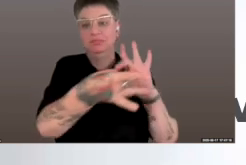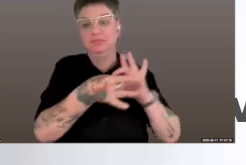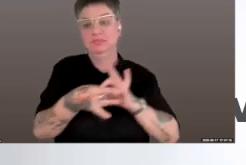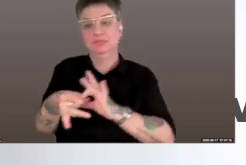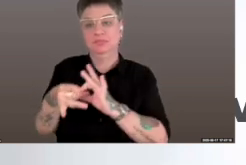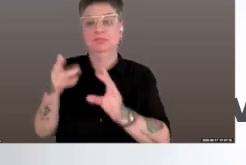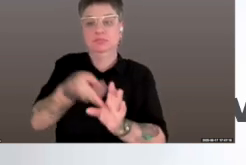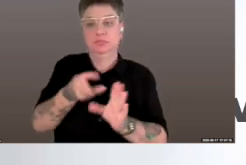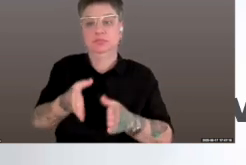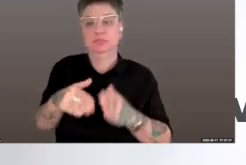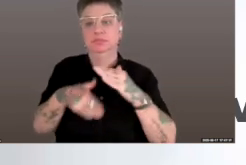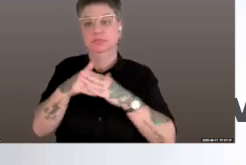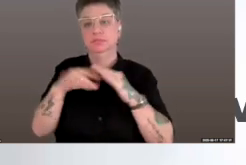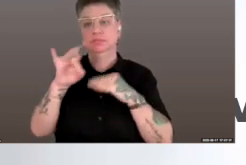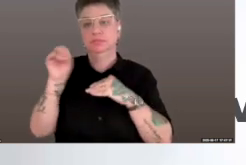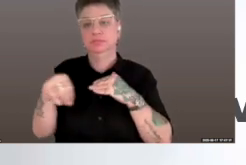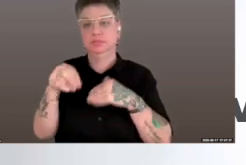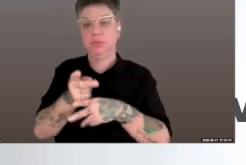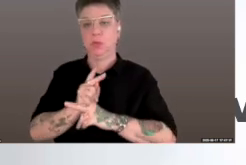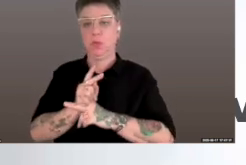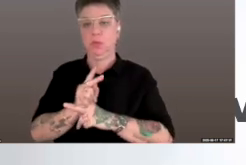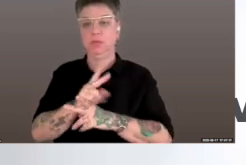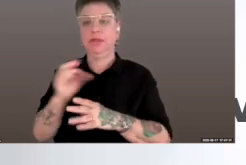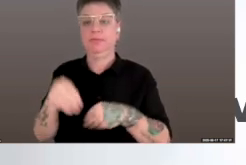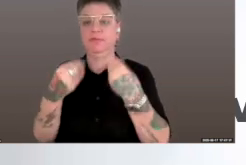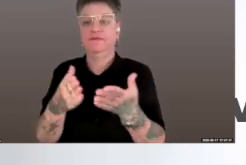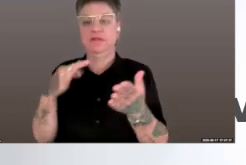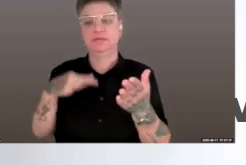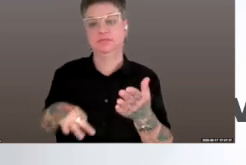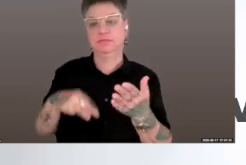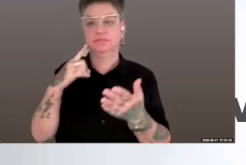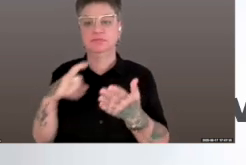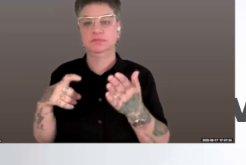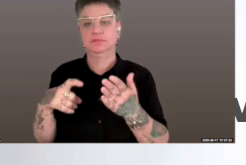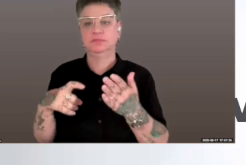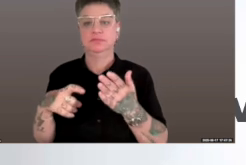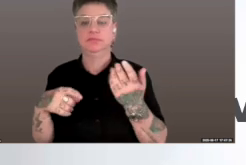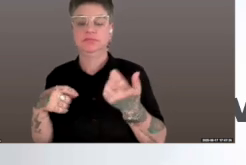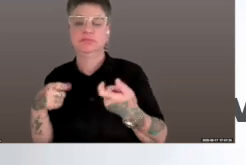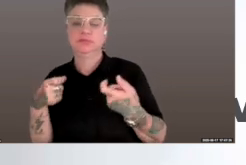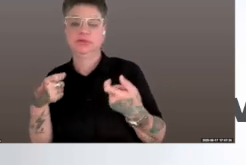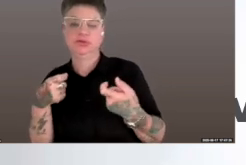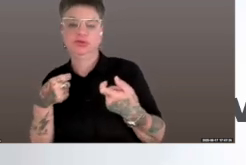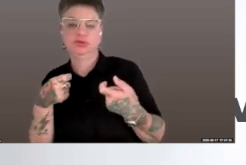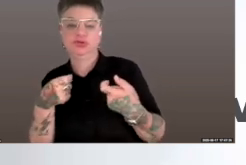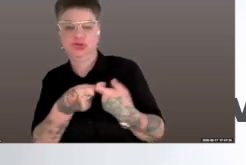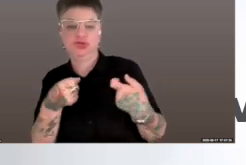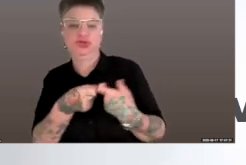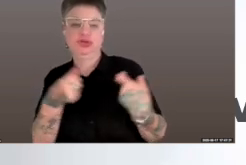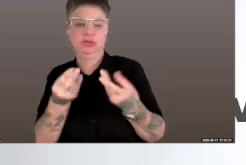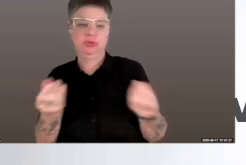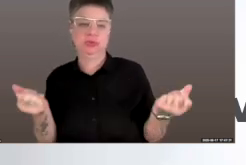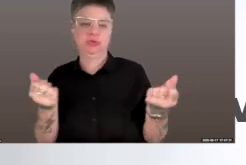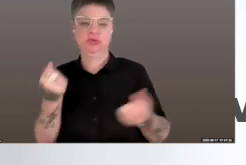Corporation. To date, around $241 million has been allocated to DCAP. The Driving Clean